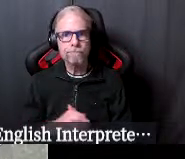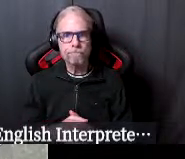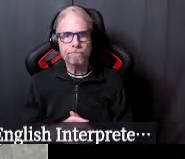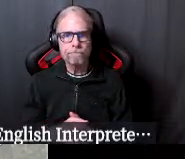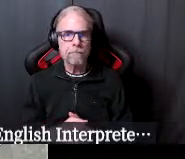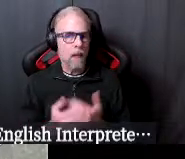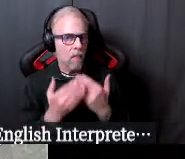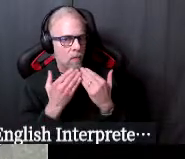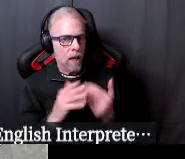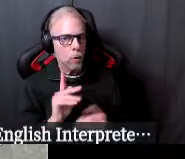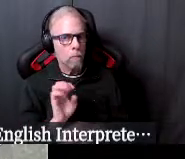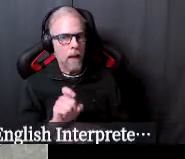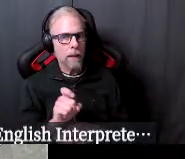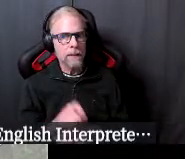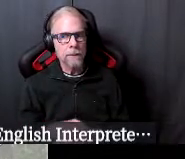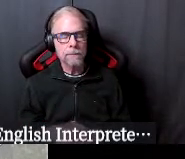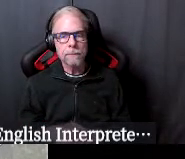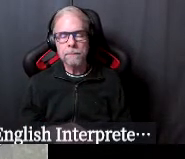you, Max.